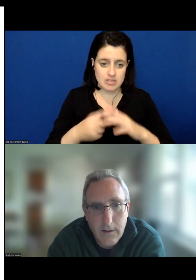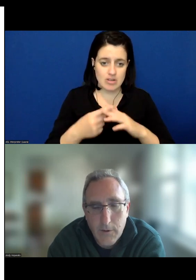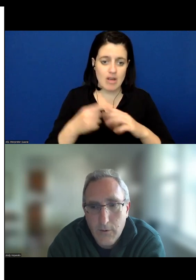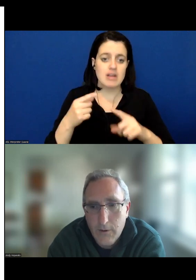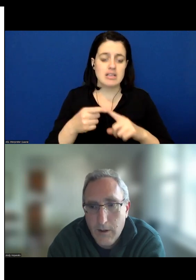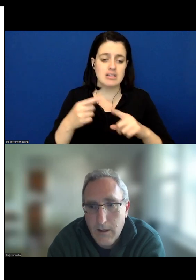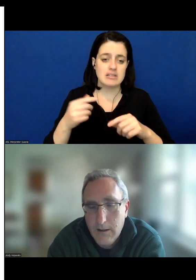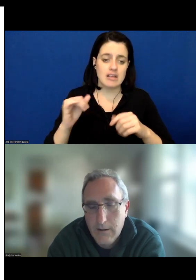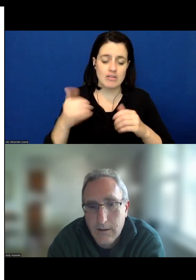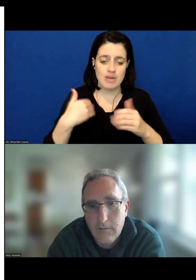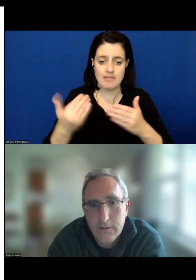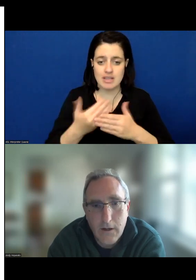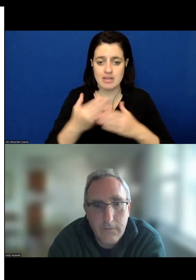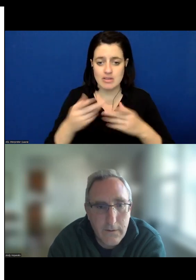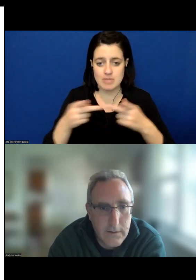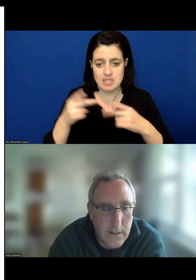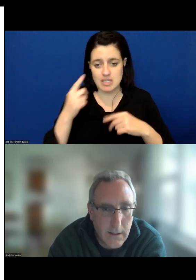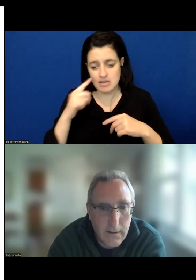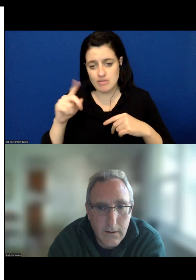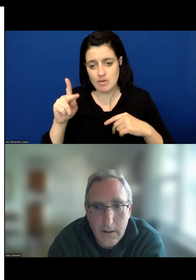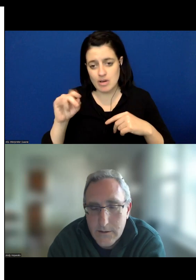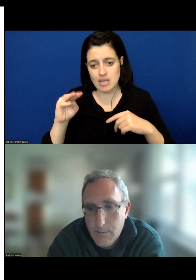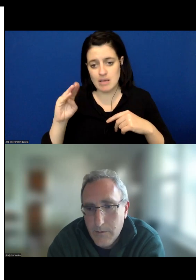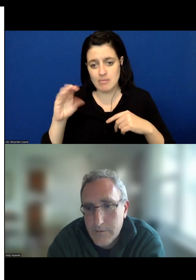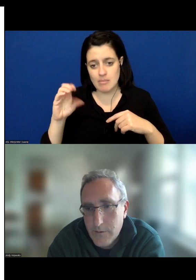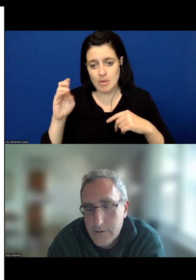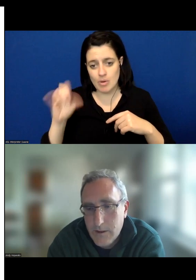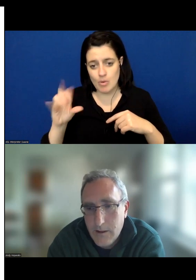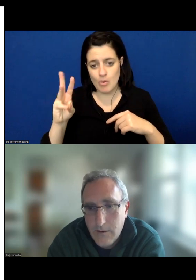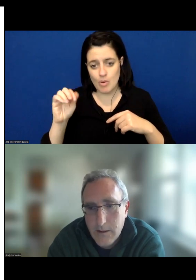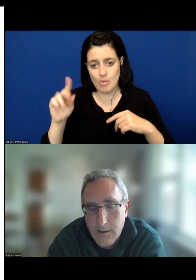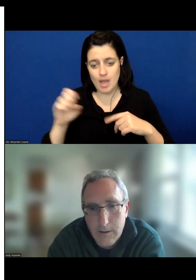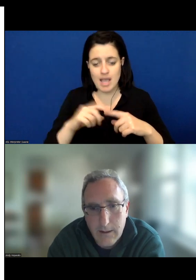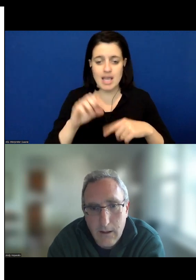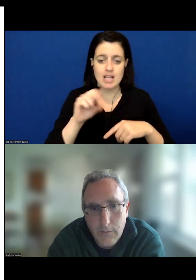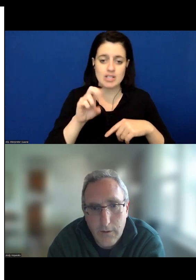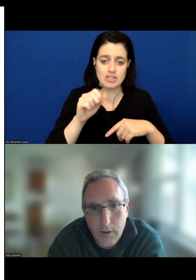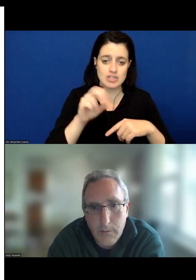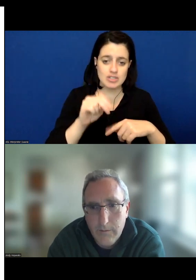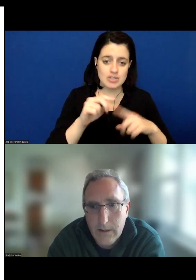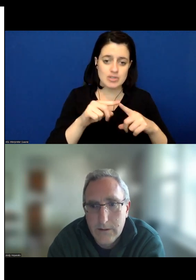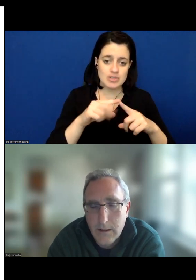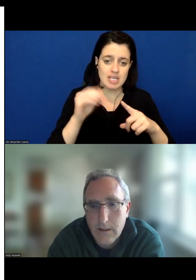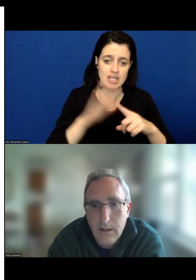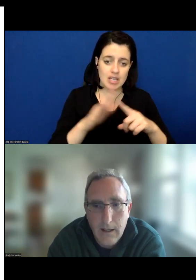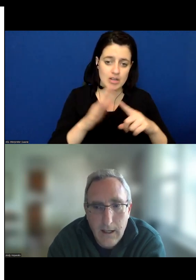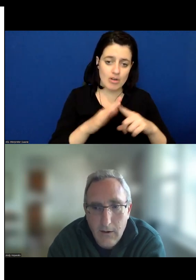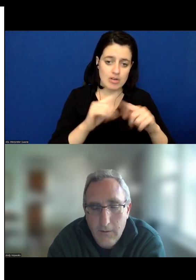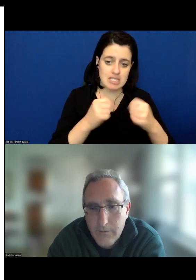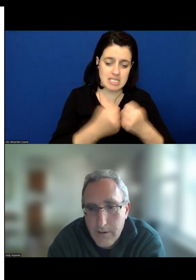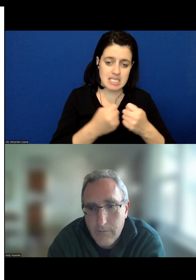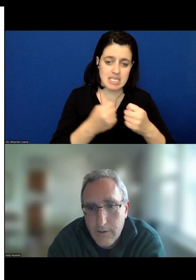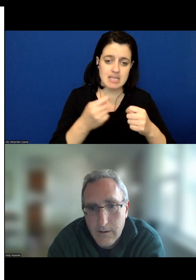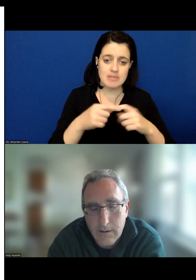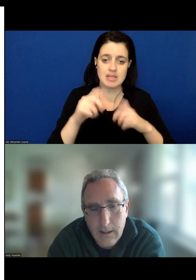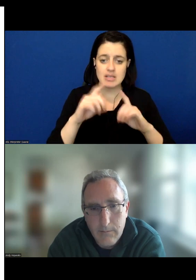of Kim McCoy-Wade in the governor's office, the leadership of Susan and her team at the California Department of Aging, and all